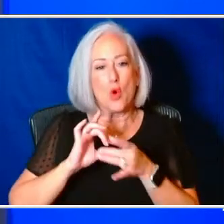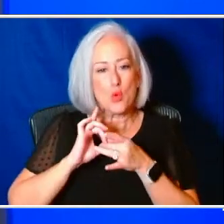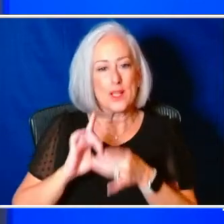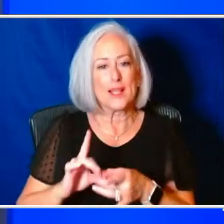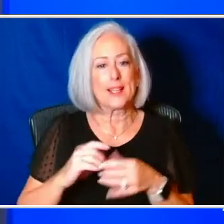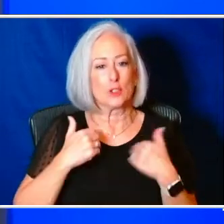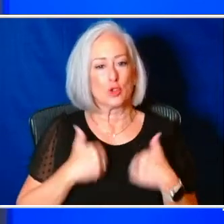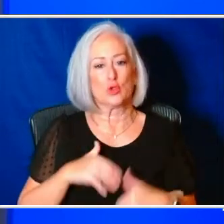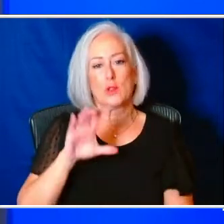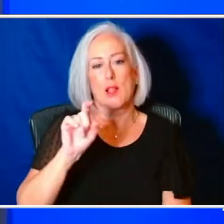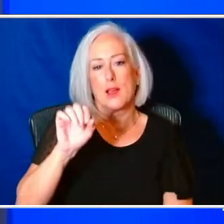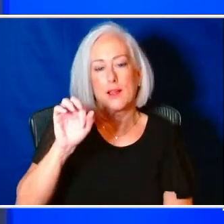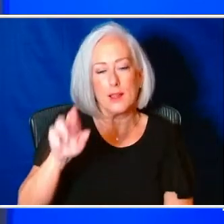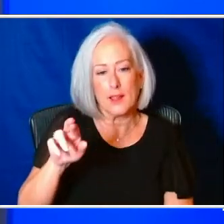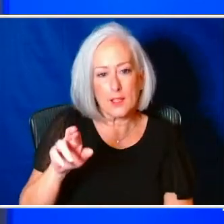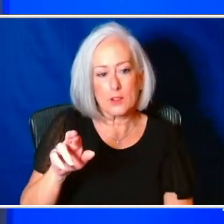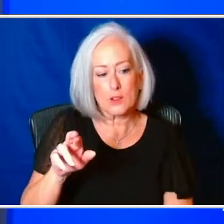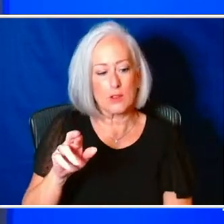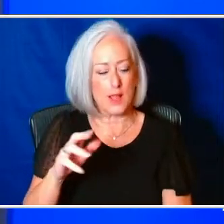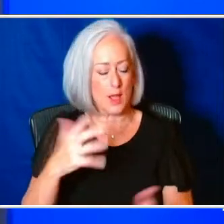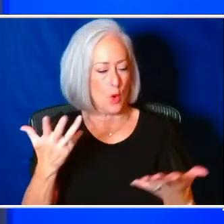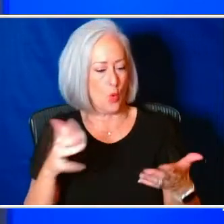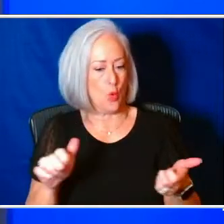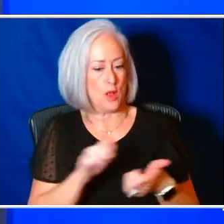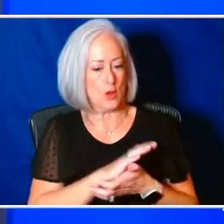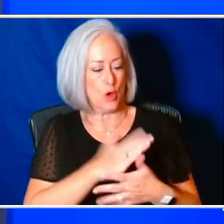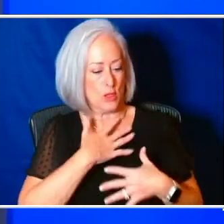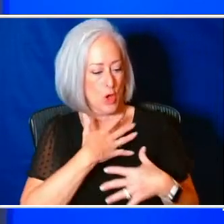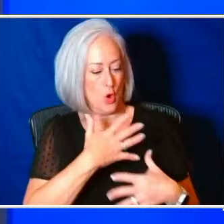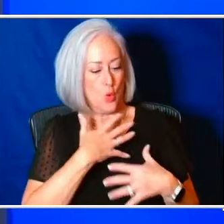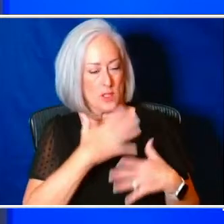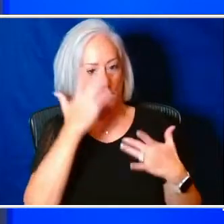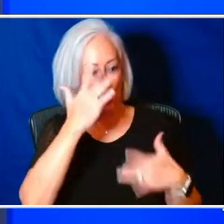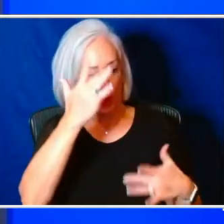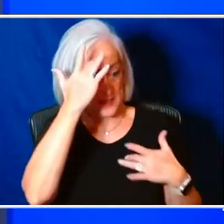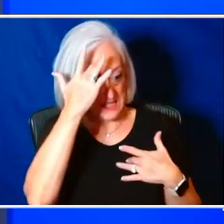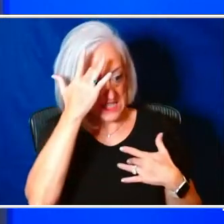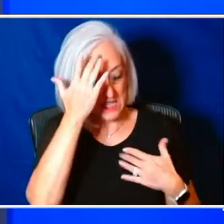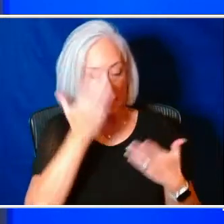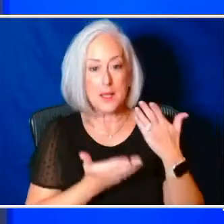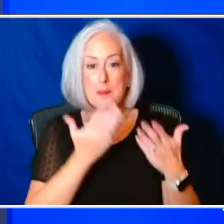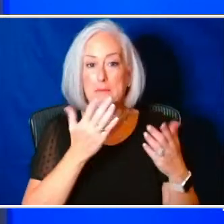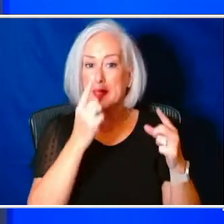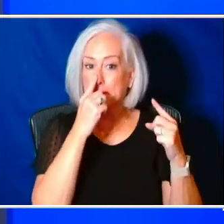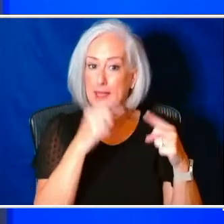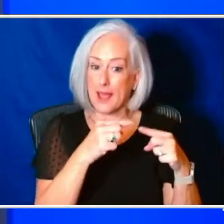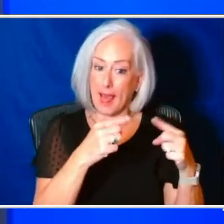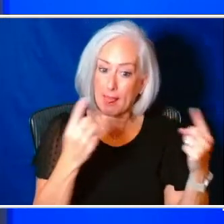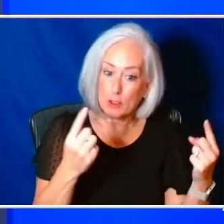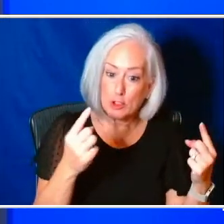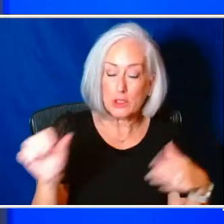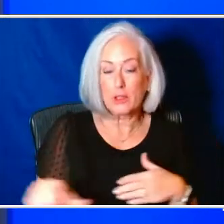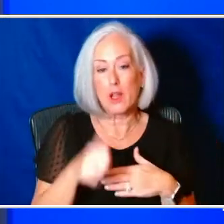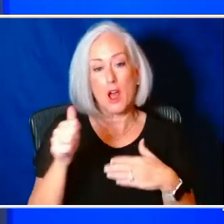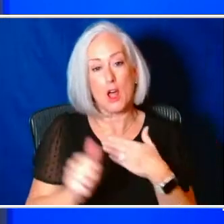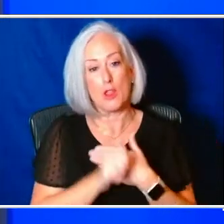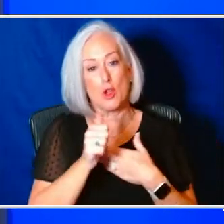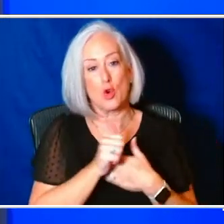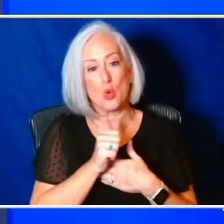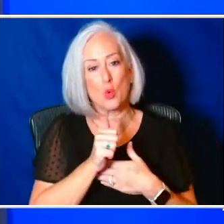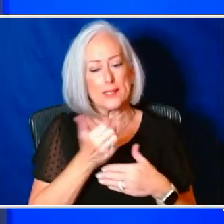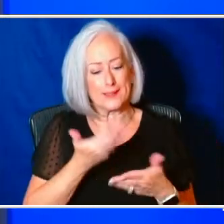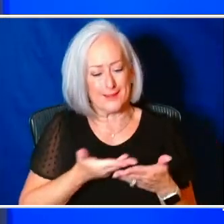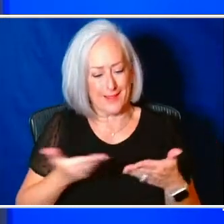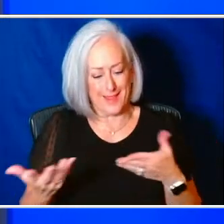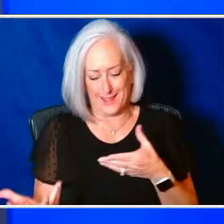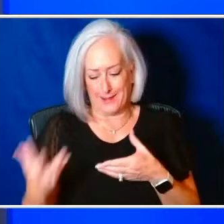precipitates some of the respiratory diseases as well as maybe even allergy and other risk factors for other illnesses. So I think not just lung